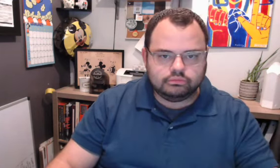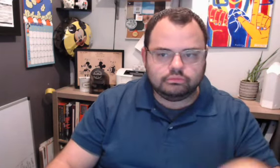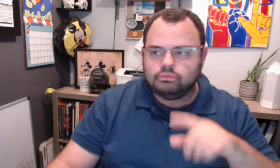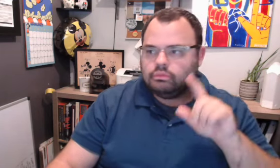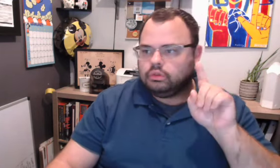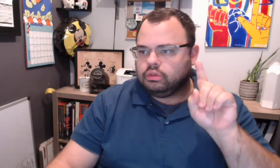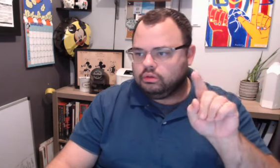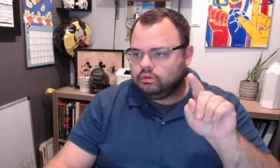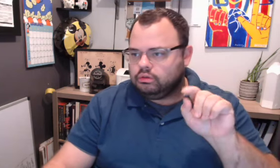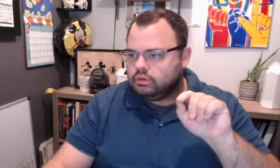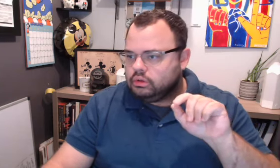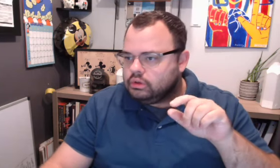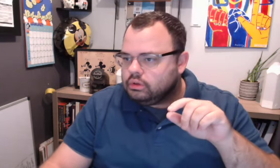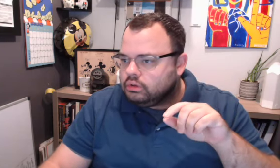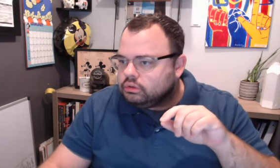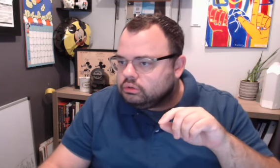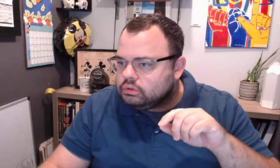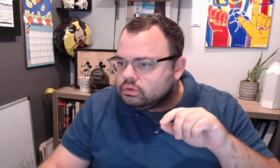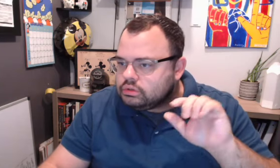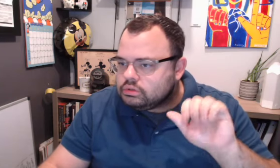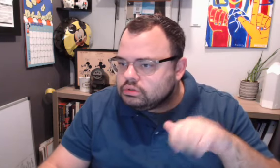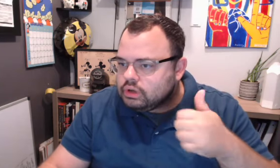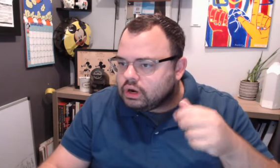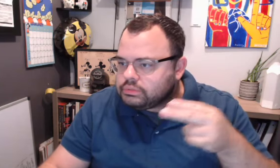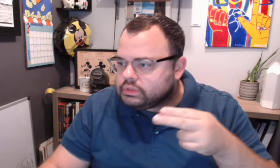Sorry, give me just one moment.